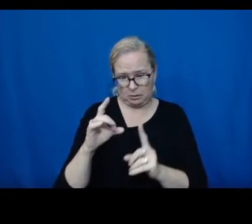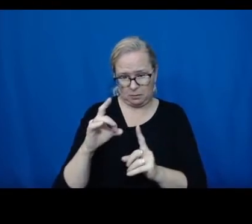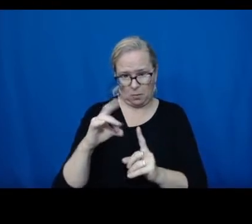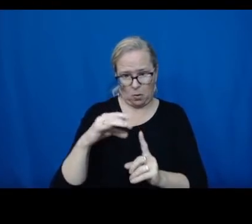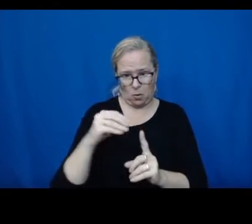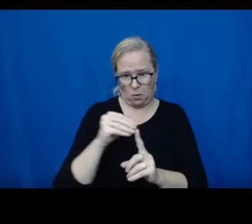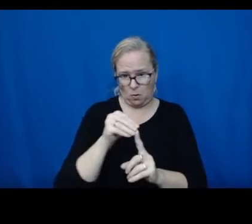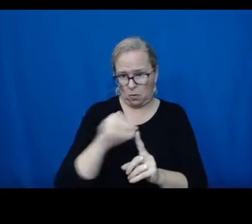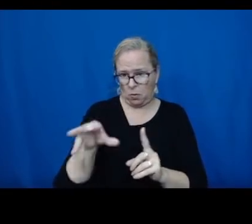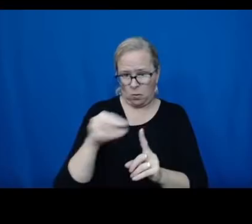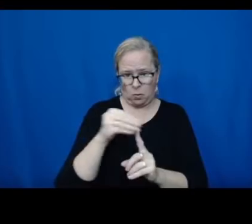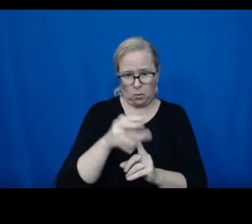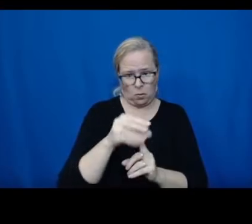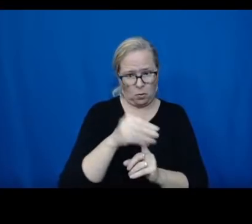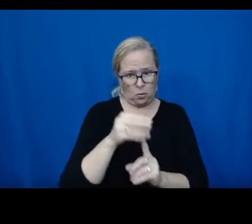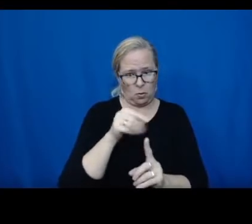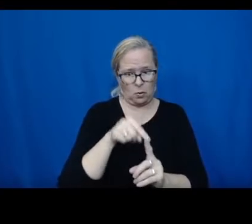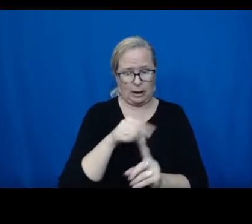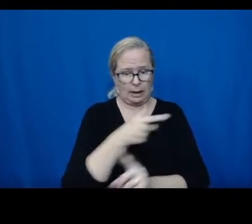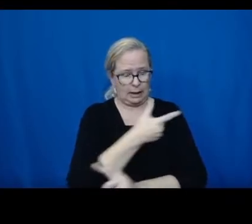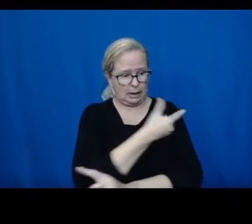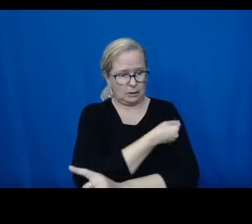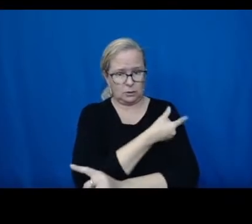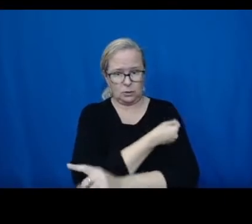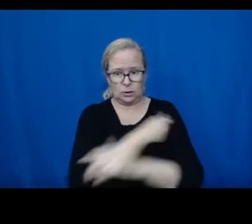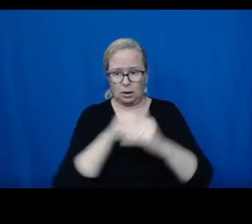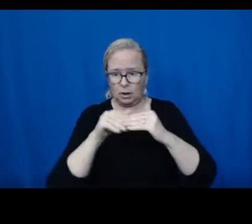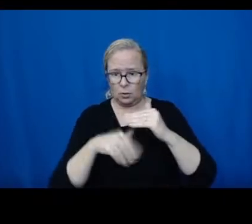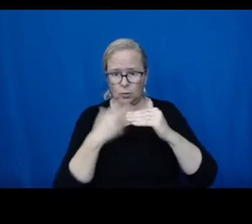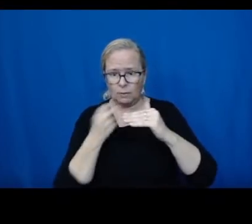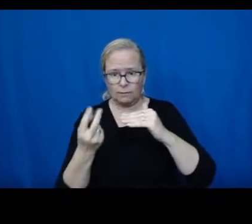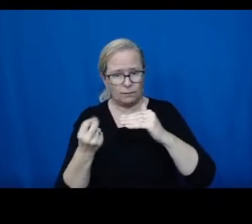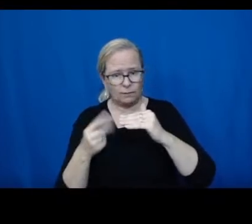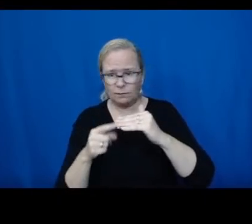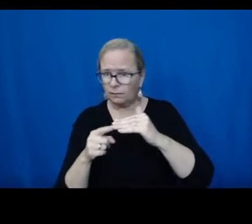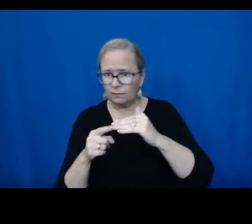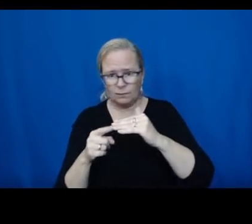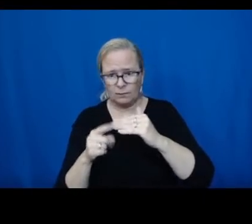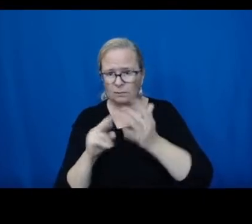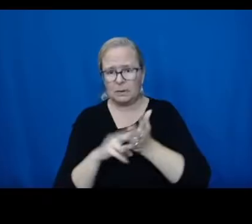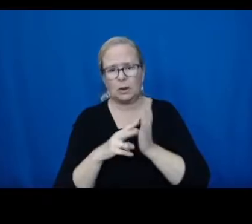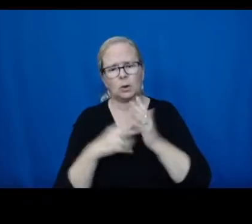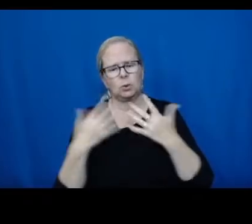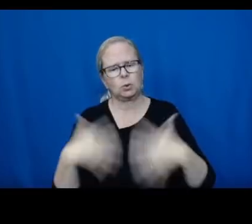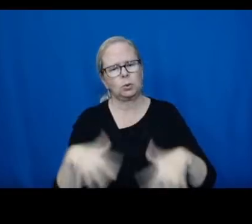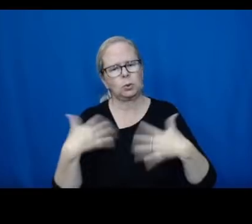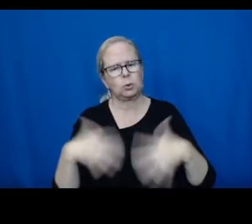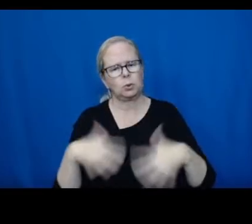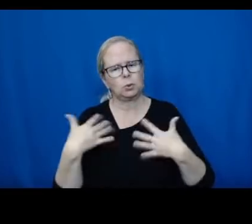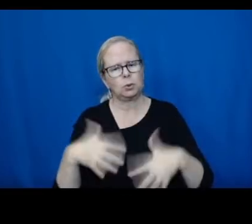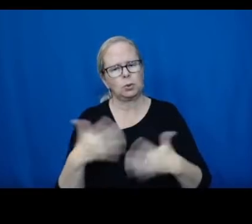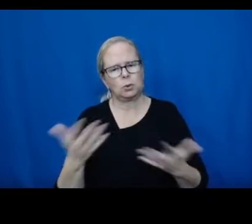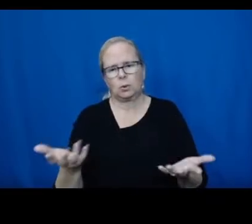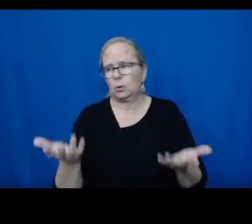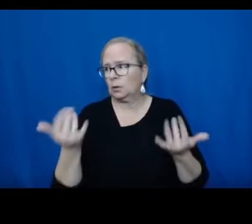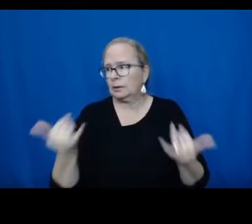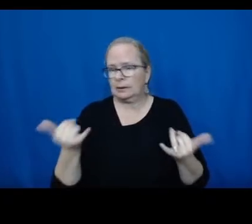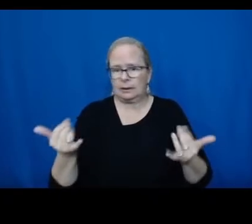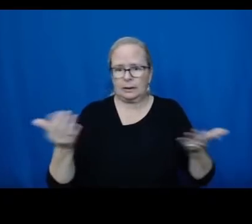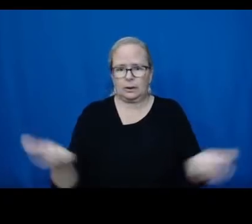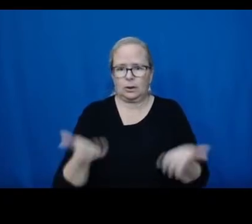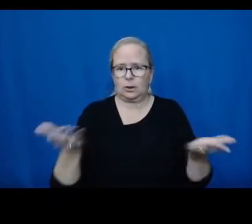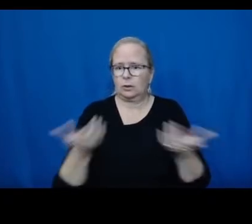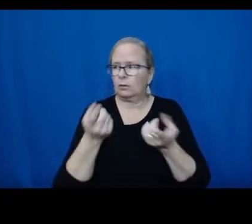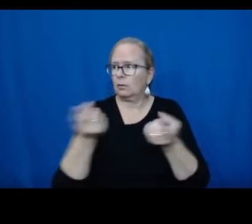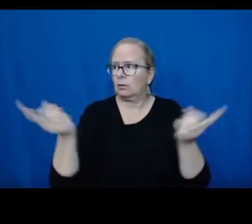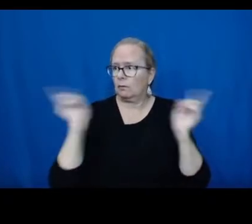track for those severe high levels in December in every province, even in Nova Scotia. And if we don't get more community engagement, more belief